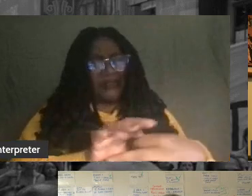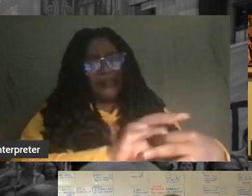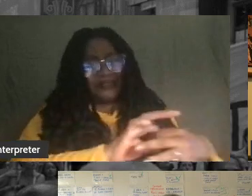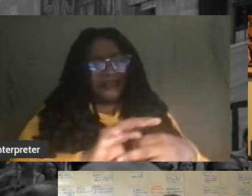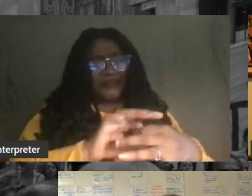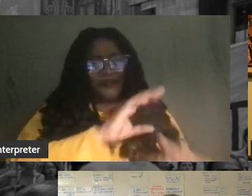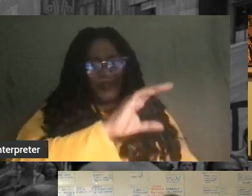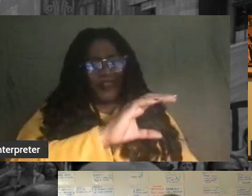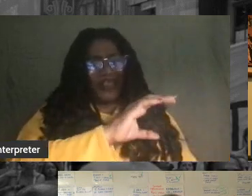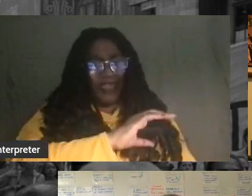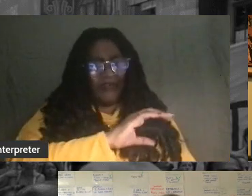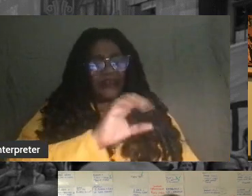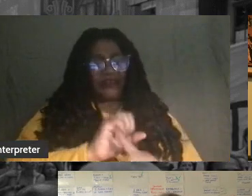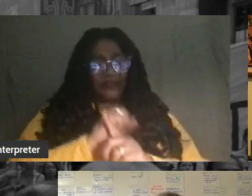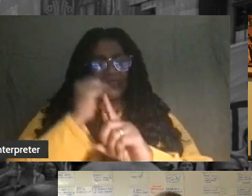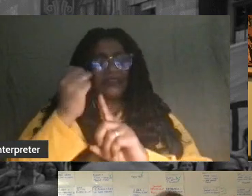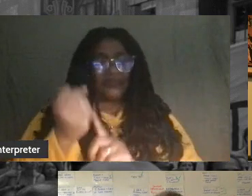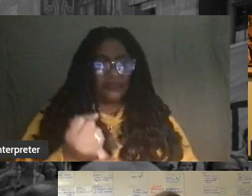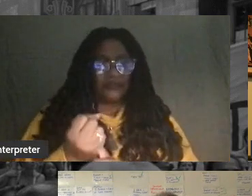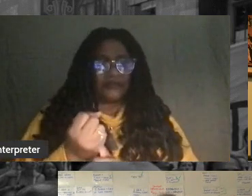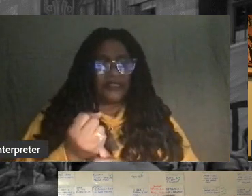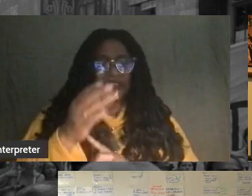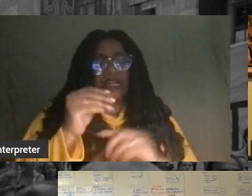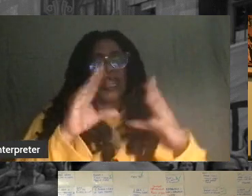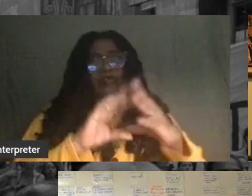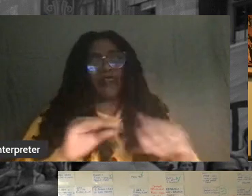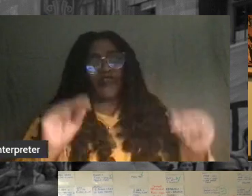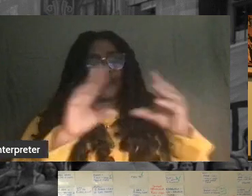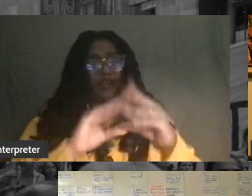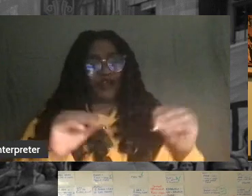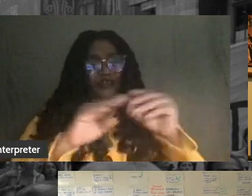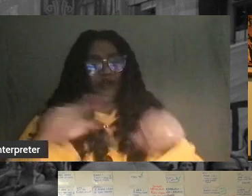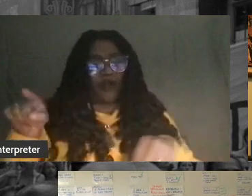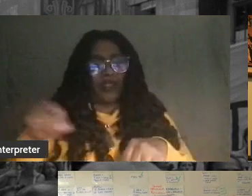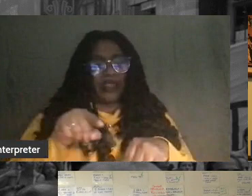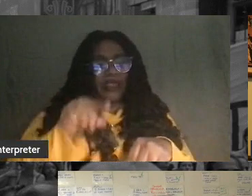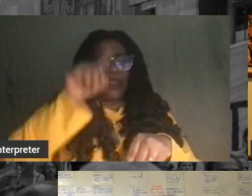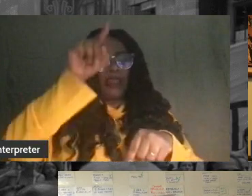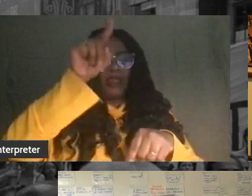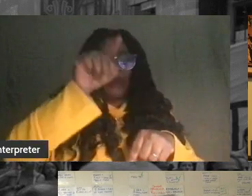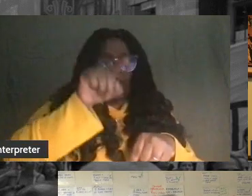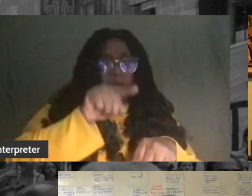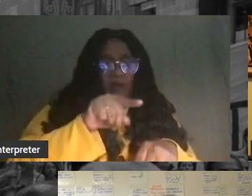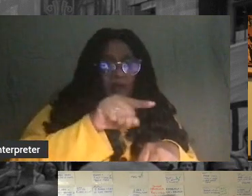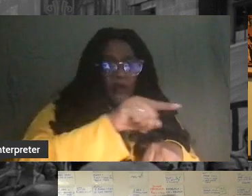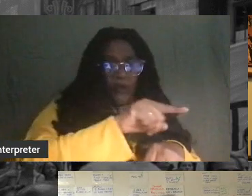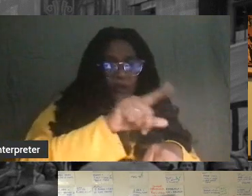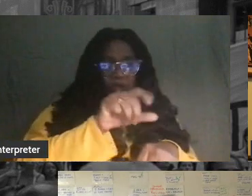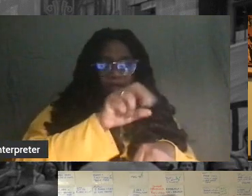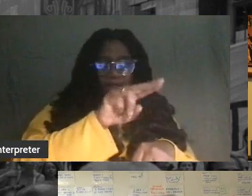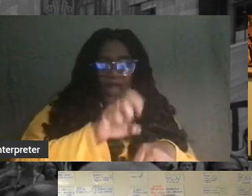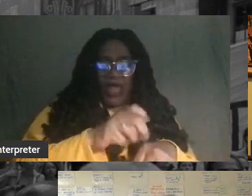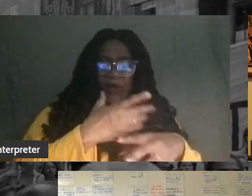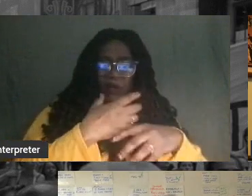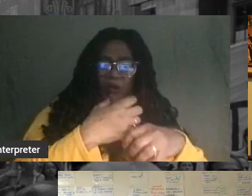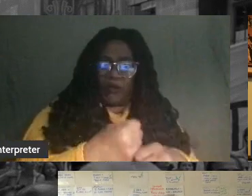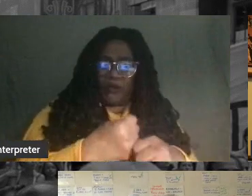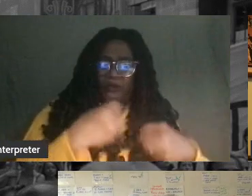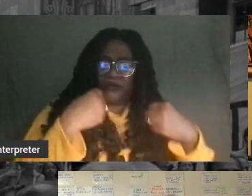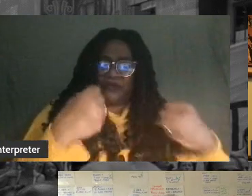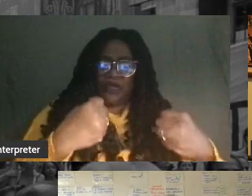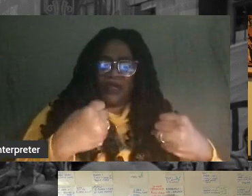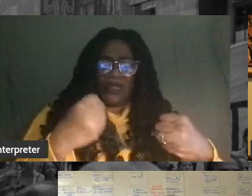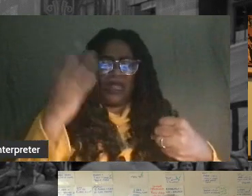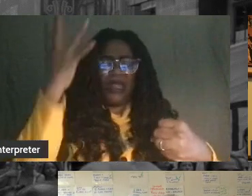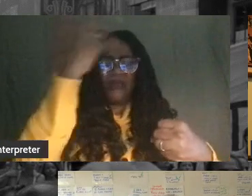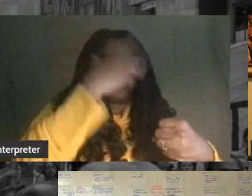situations, the storyline. And it was so rich and beautifully shot